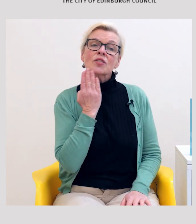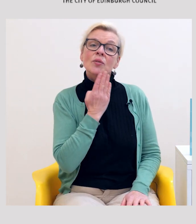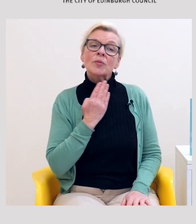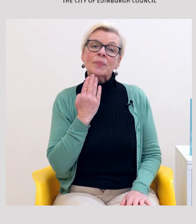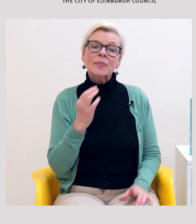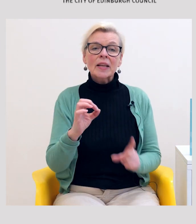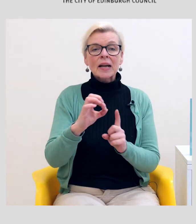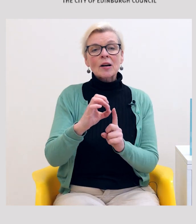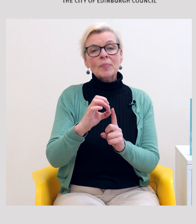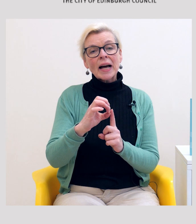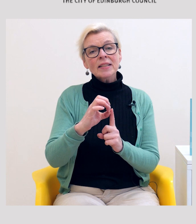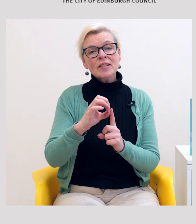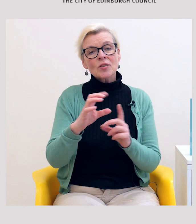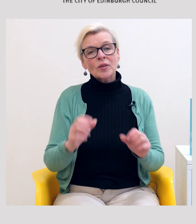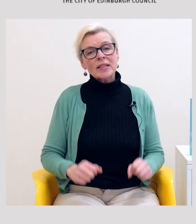to school.